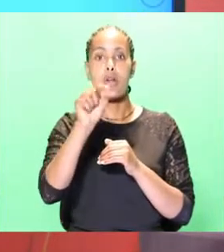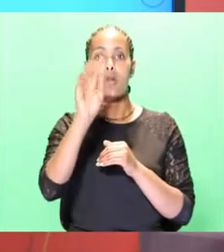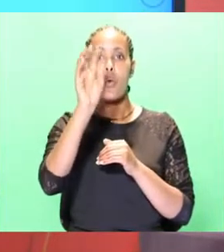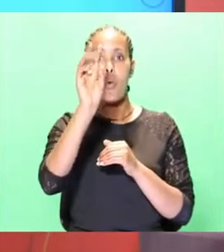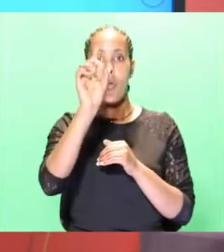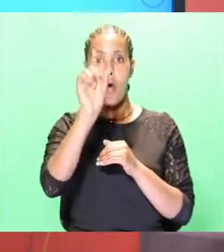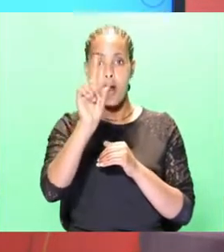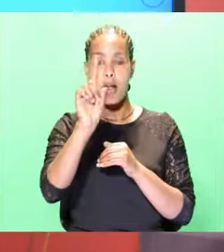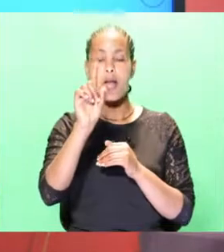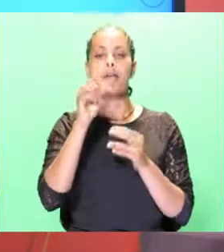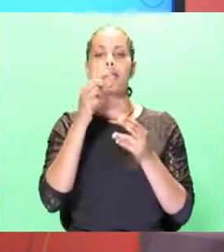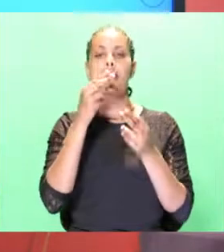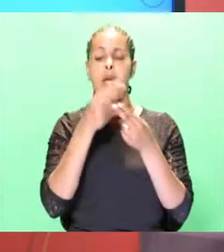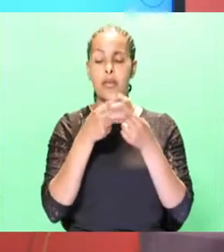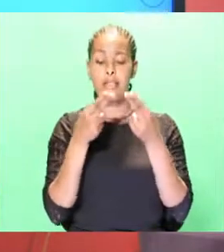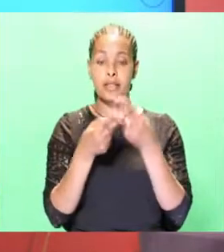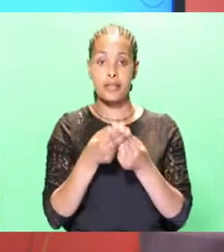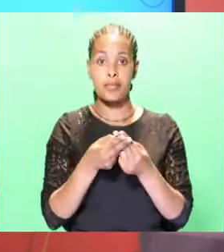0.1 molar times